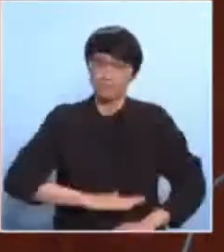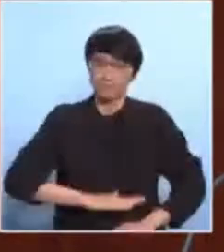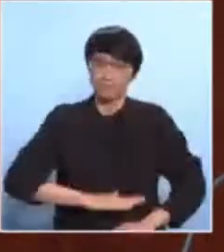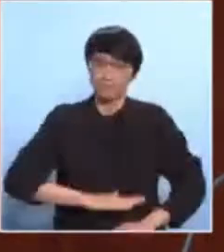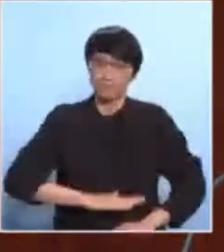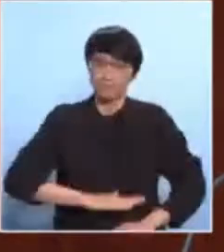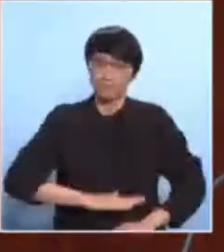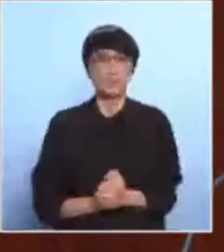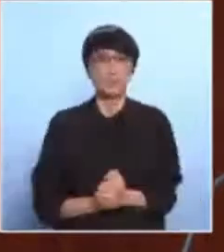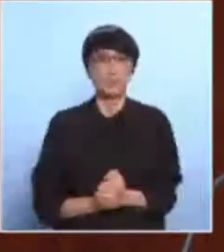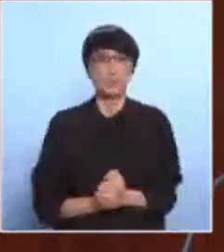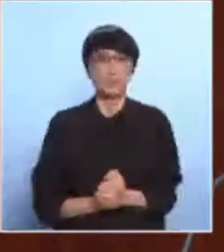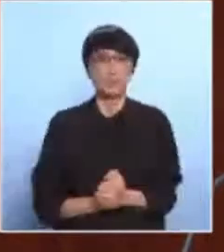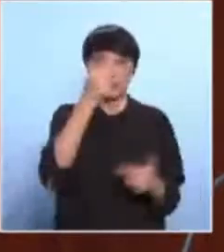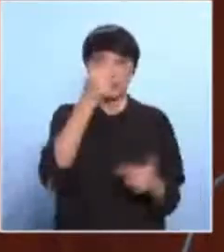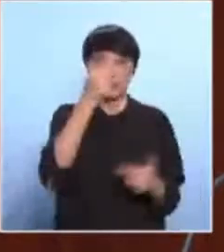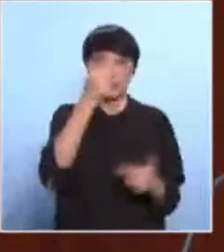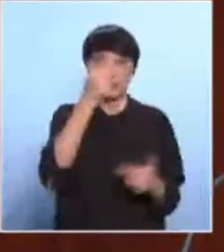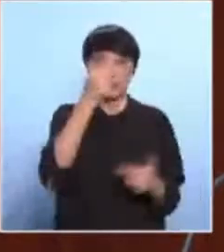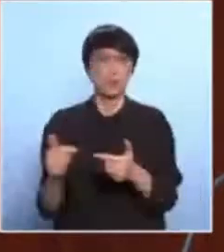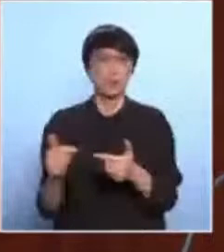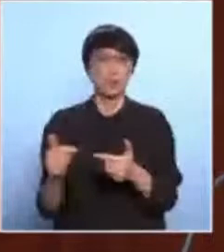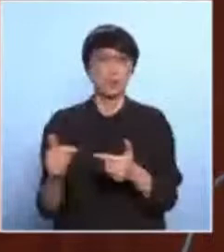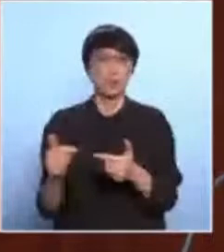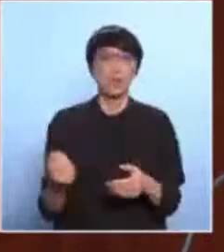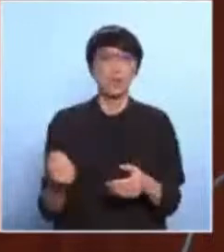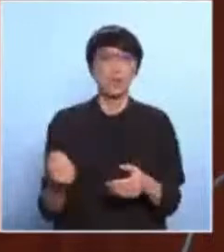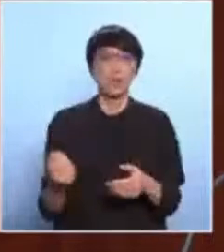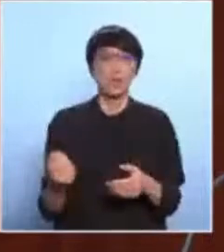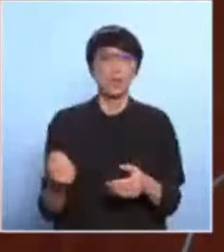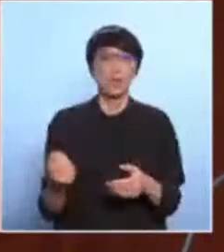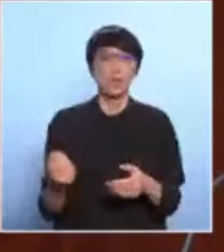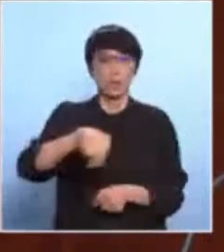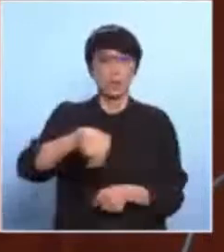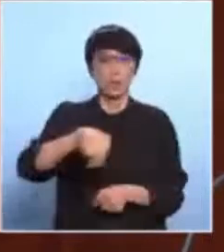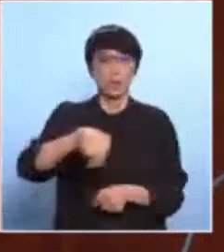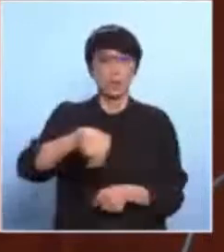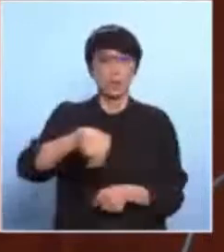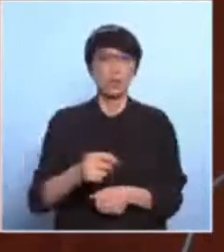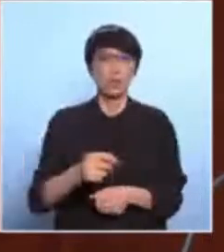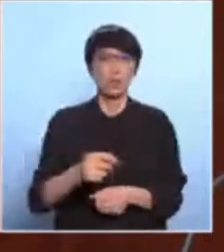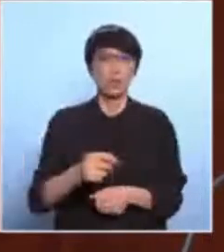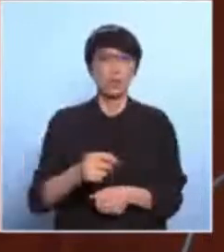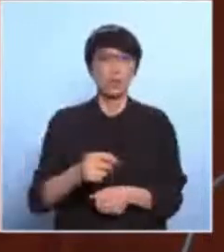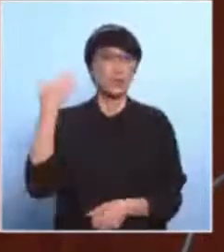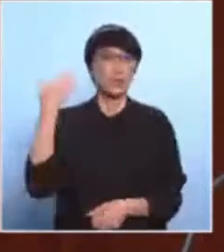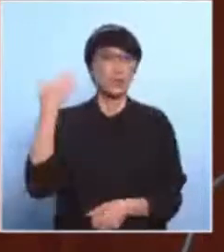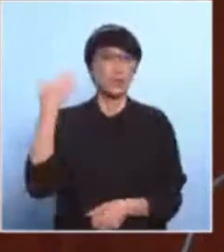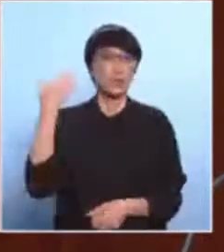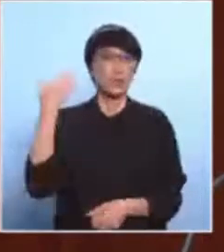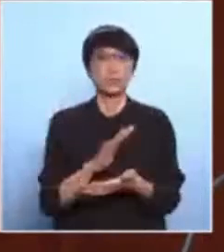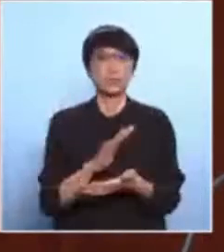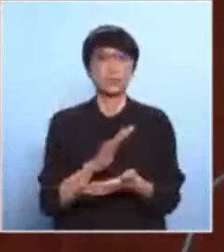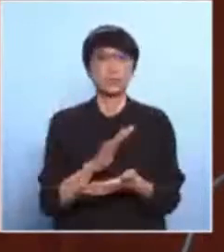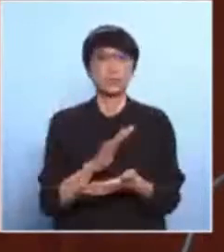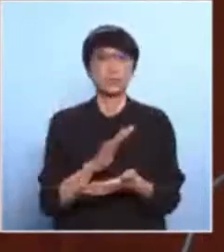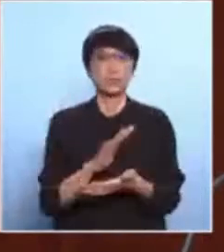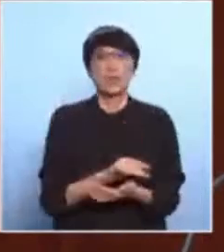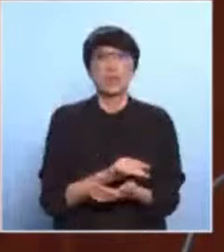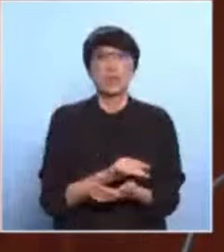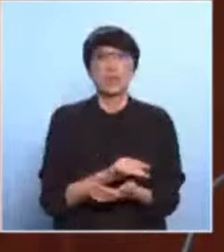The government will continue to expedite land production to solve the long-standing land supply conundrum. We will